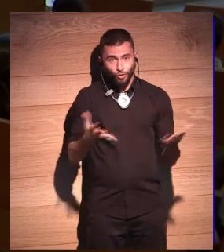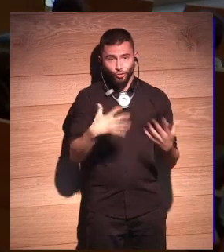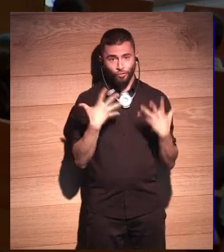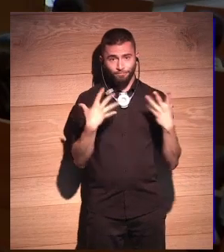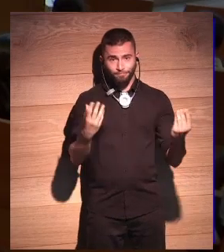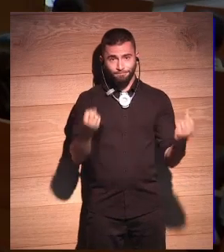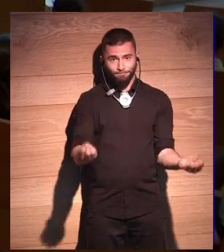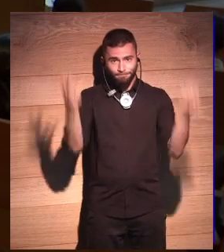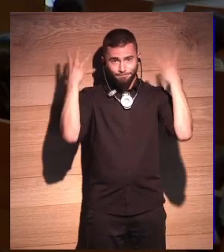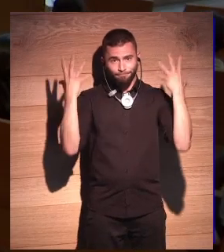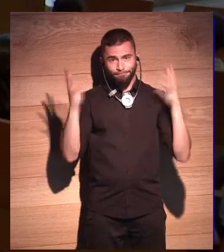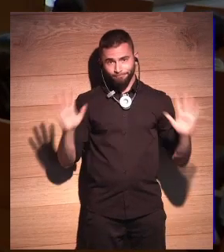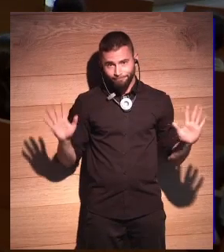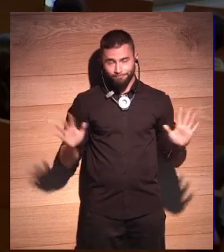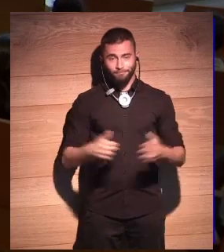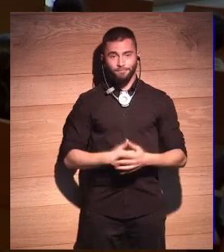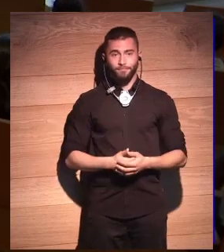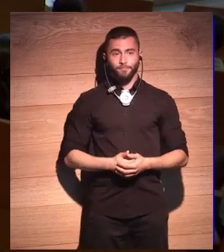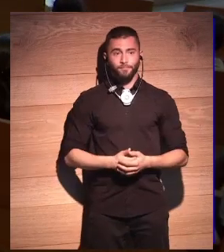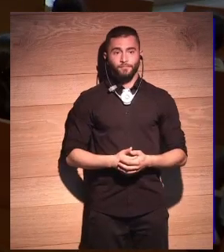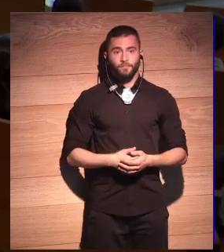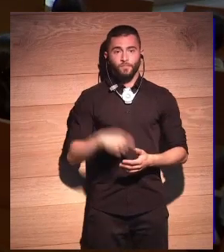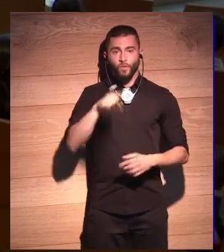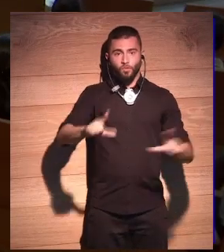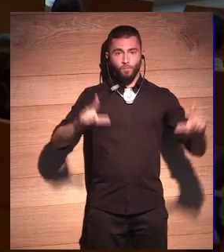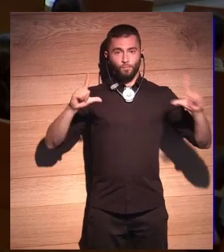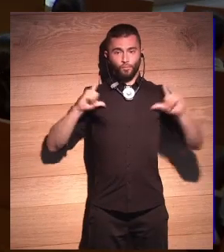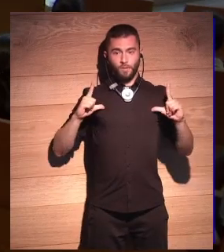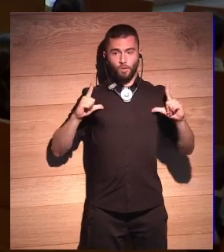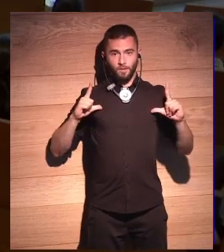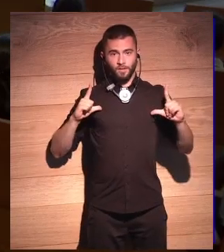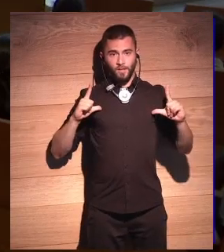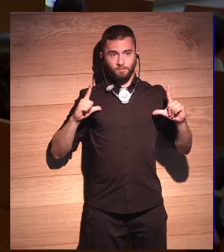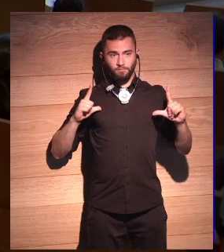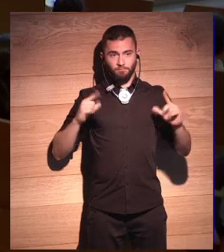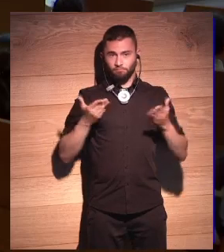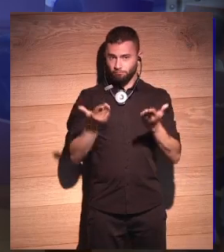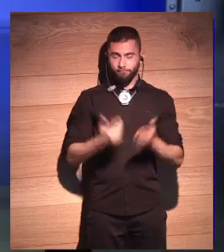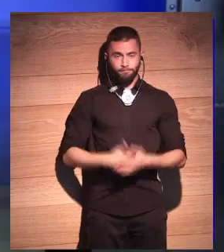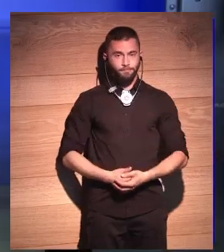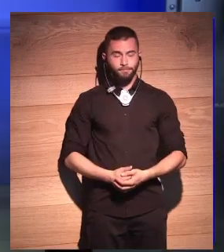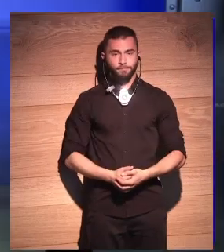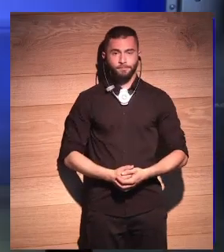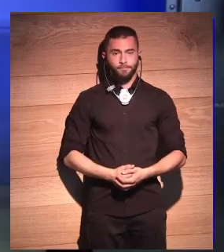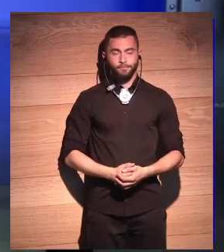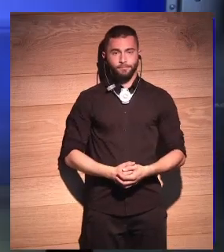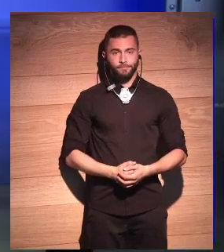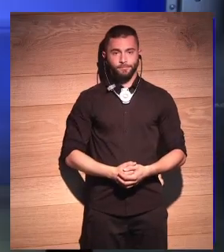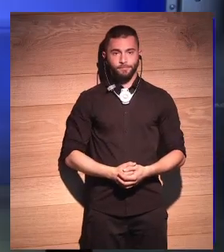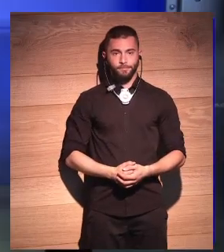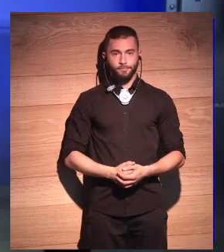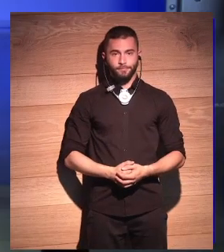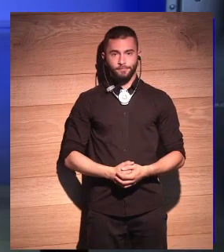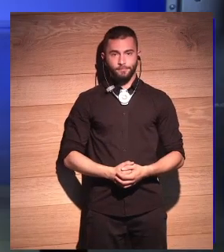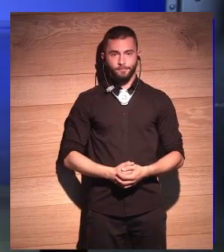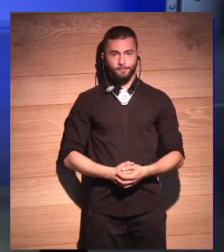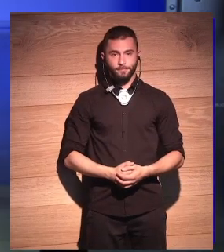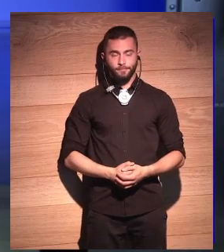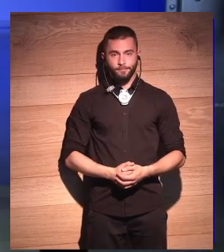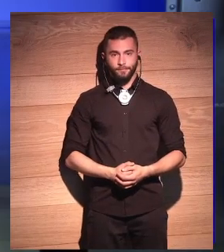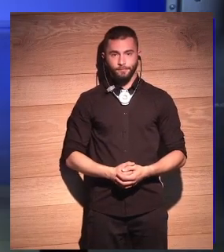This is one of the stars of the show, a guy called Thomas Middleditch. The conceit of Silicon Valley is it's a TV